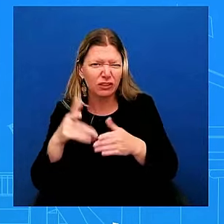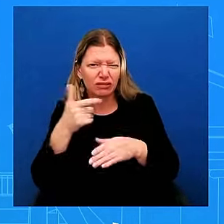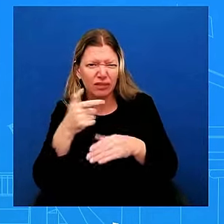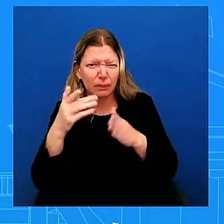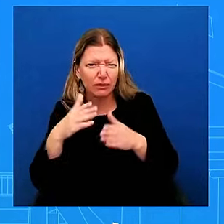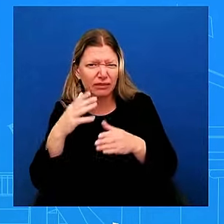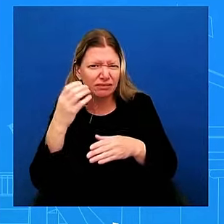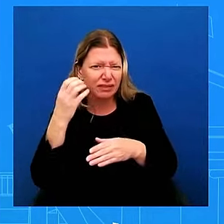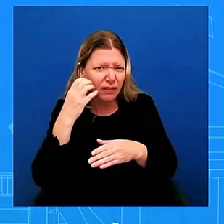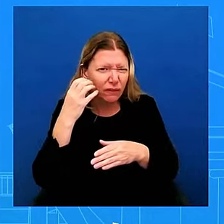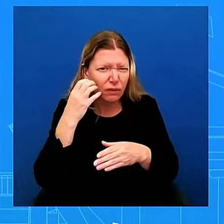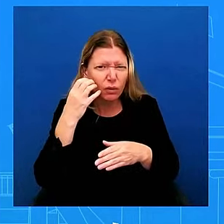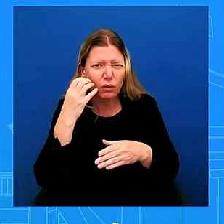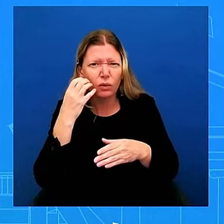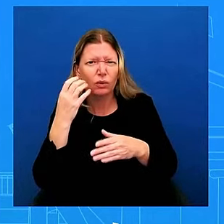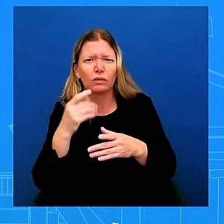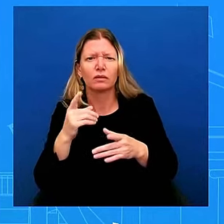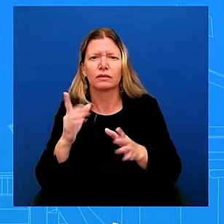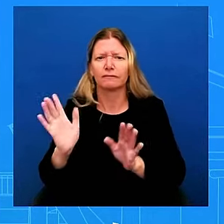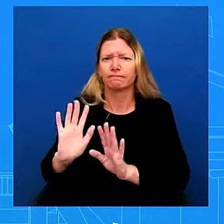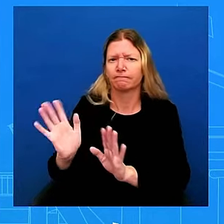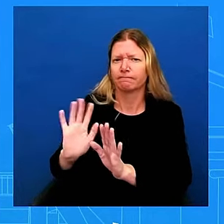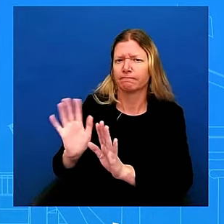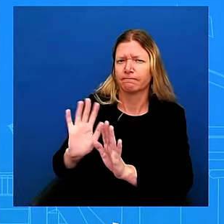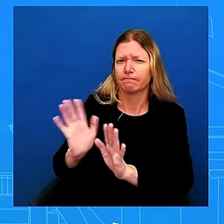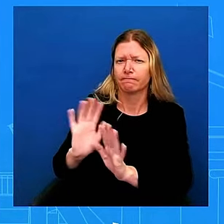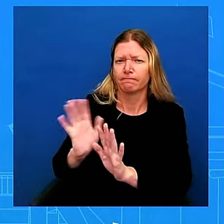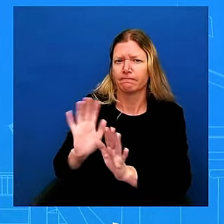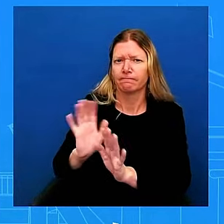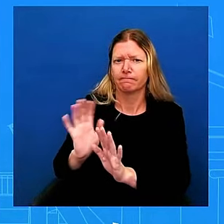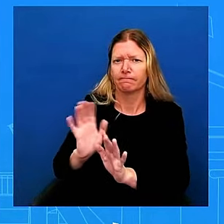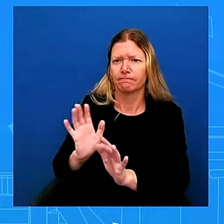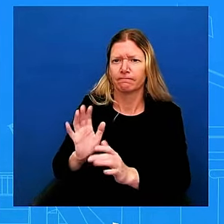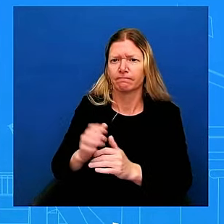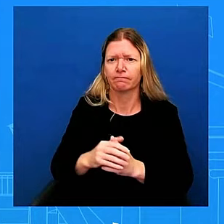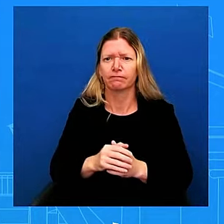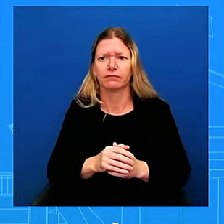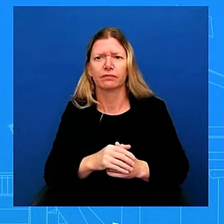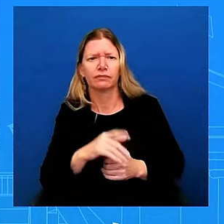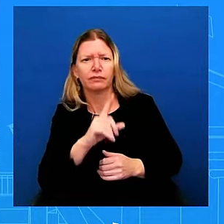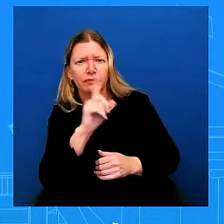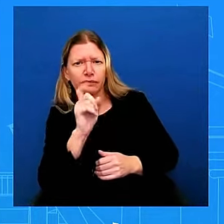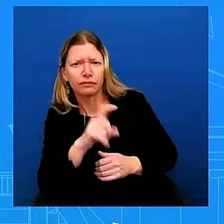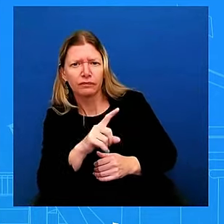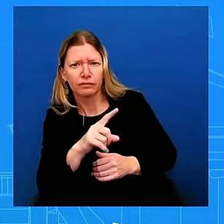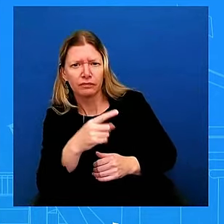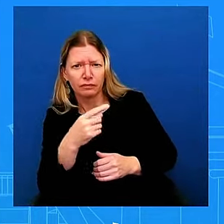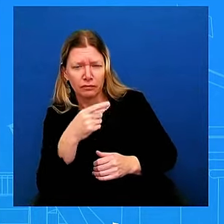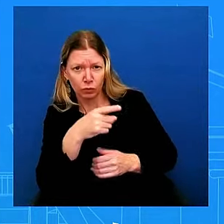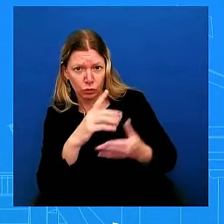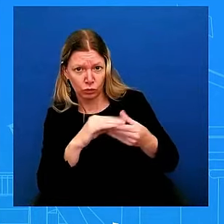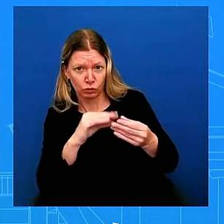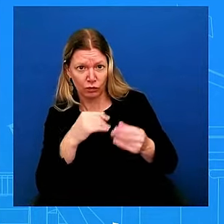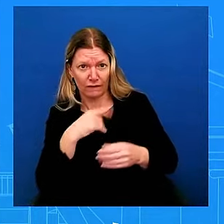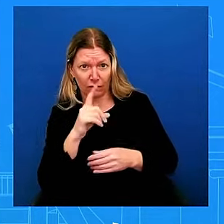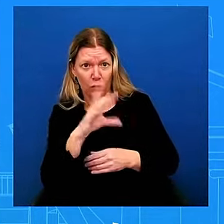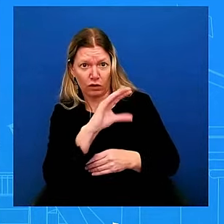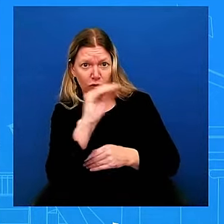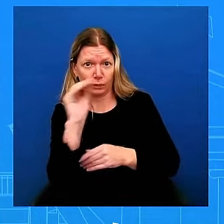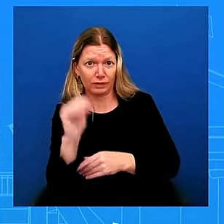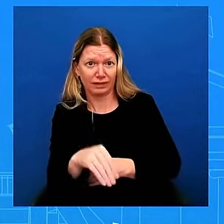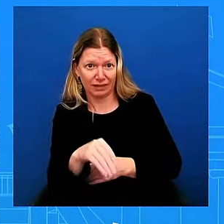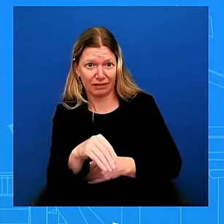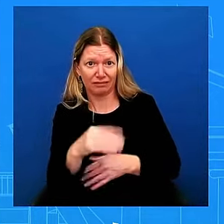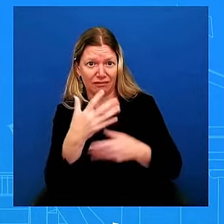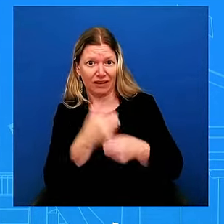Thank you, Madam Secretary. Thank you for coming to this briefing. You said that you have 100% confidence in the Secret Service. Do you have 100% confidence in Director Cheadle